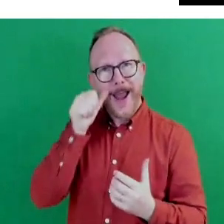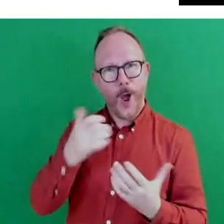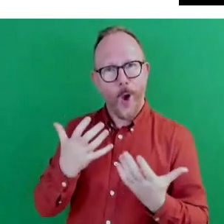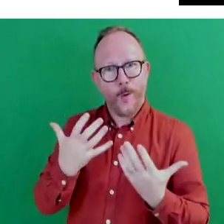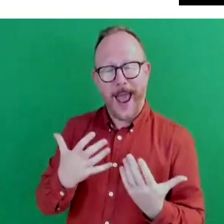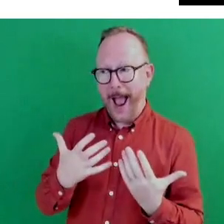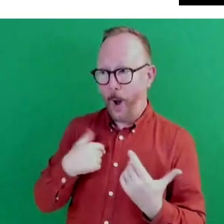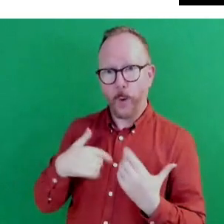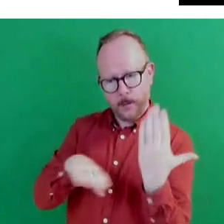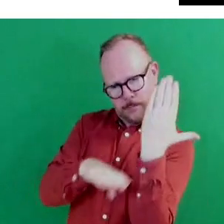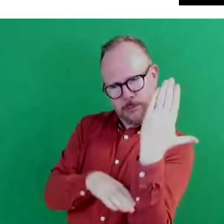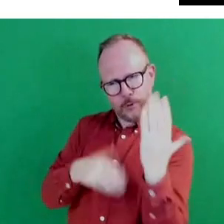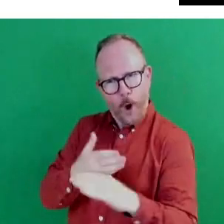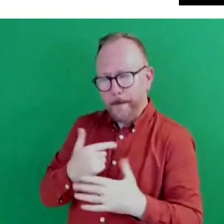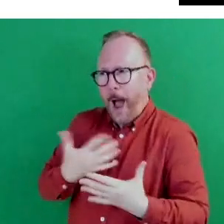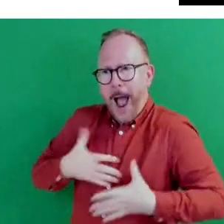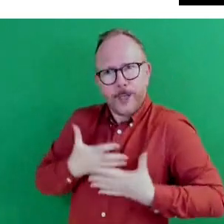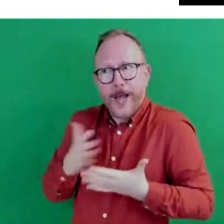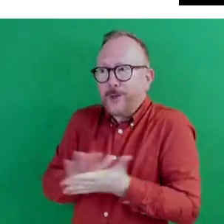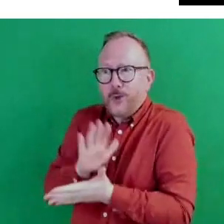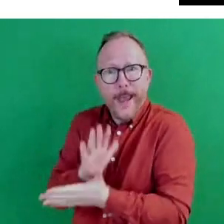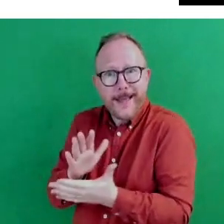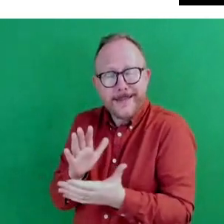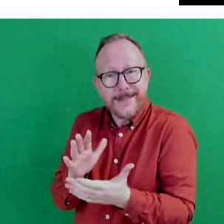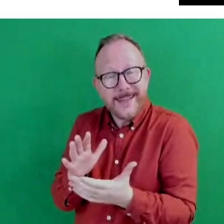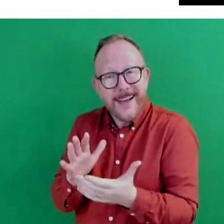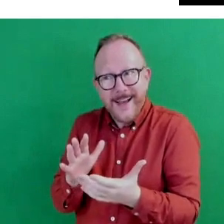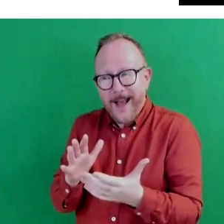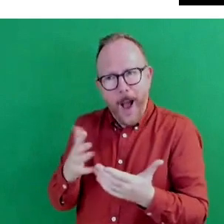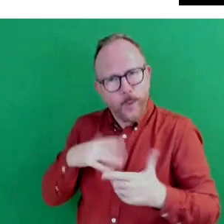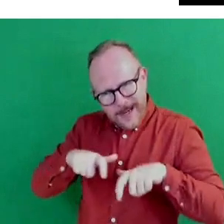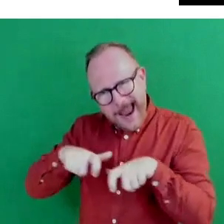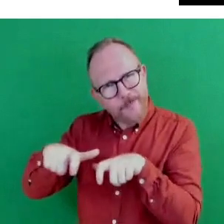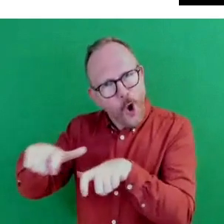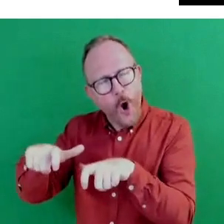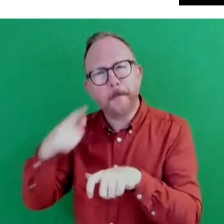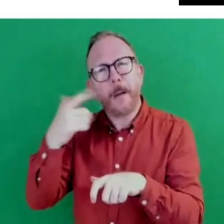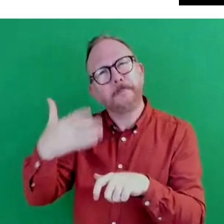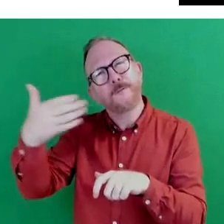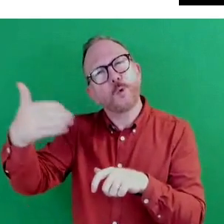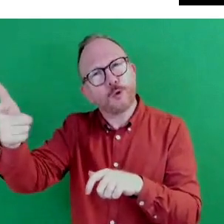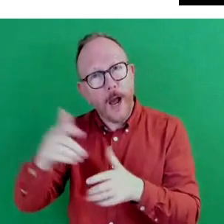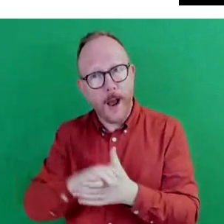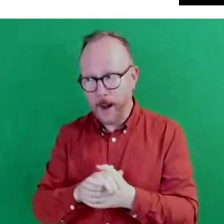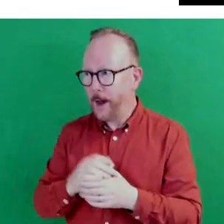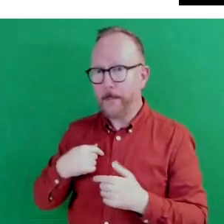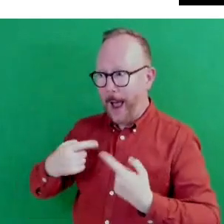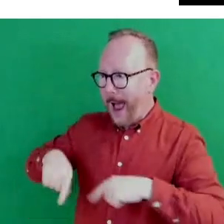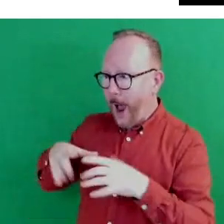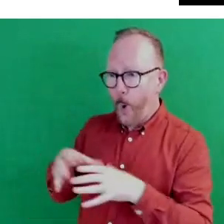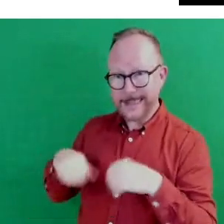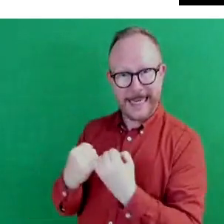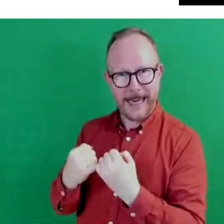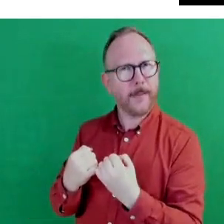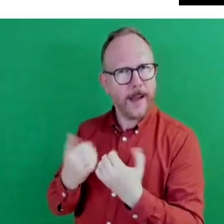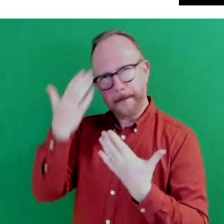enjoying what I am doing. But I think also what I would say was, especially within our team, within our mental health support team,